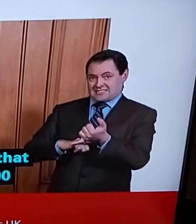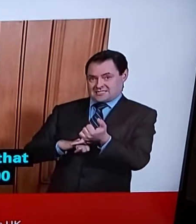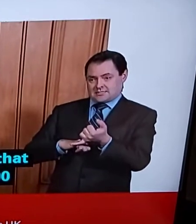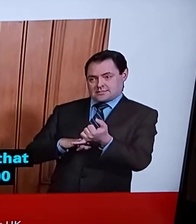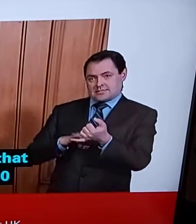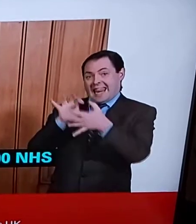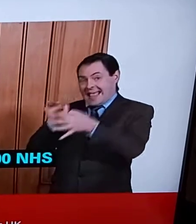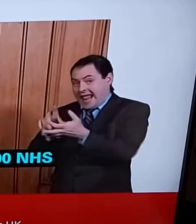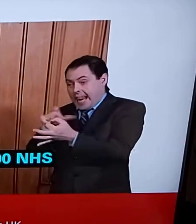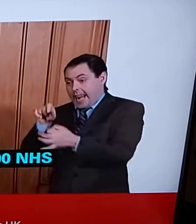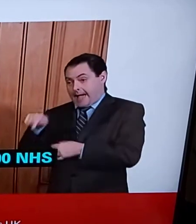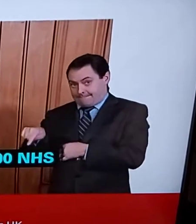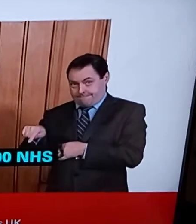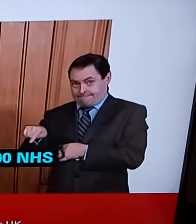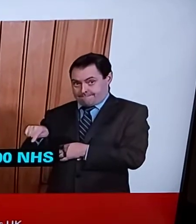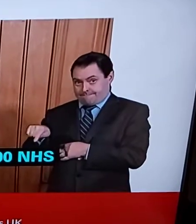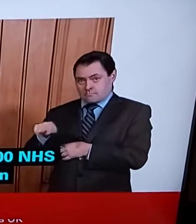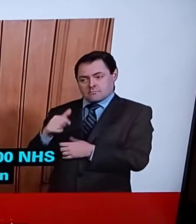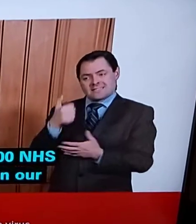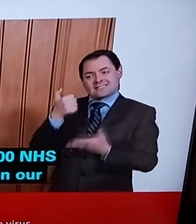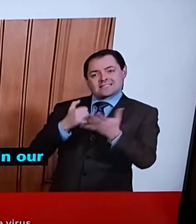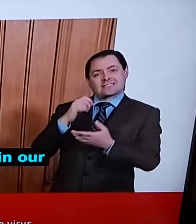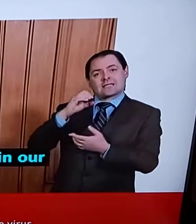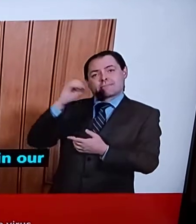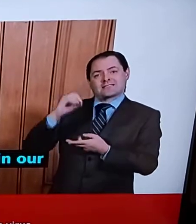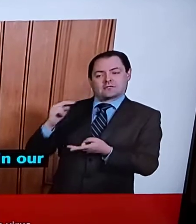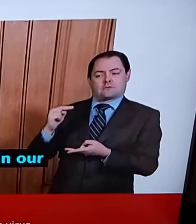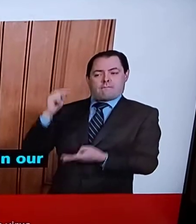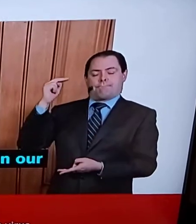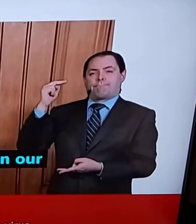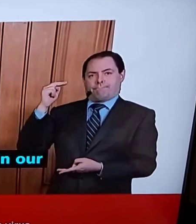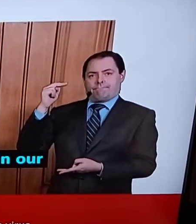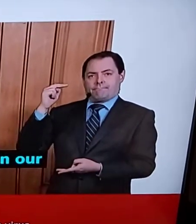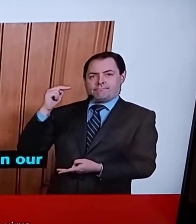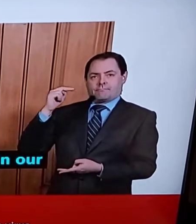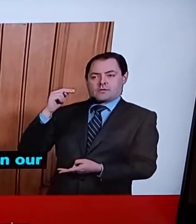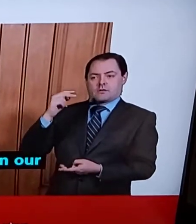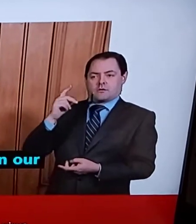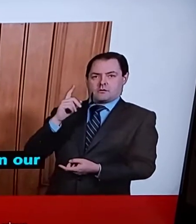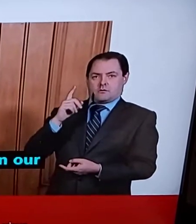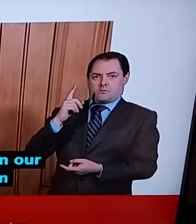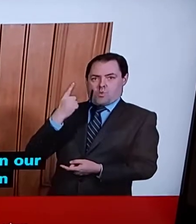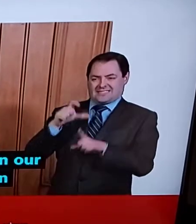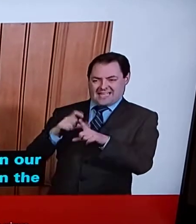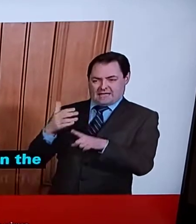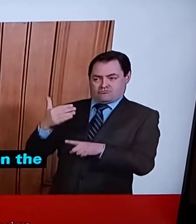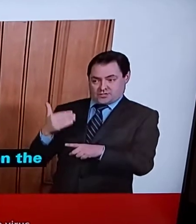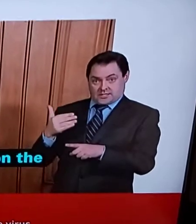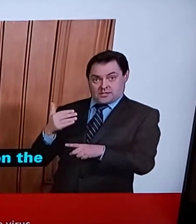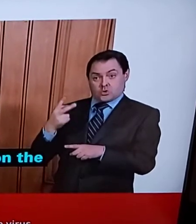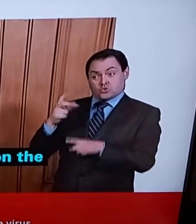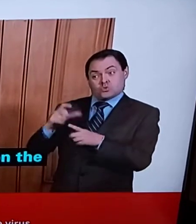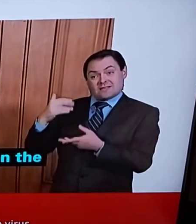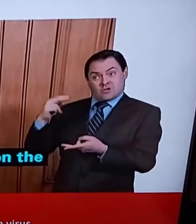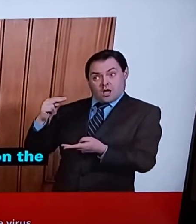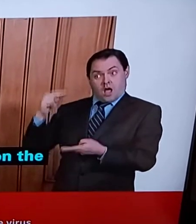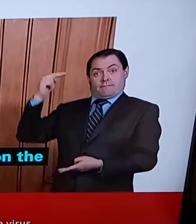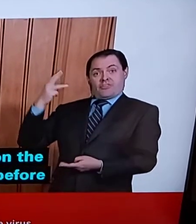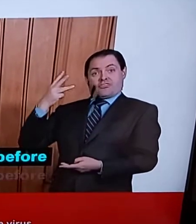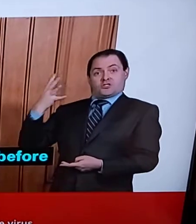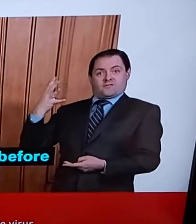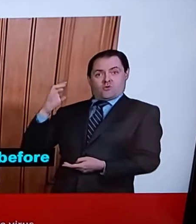NHS laboratories. That's 16% rise on the day before, 34% on the day before that. And the latest data shows over